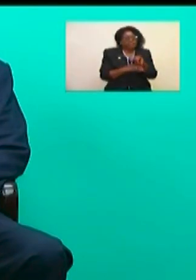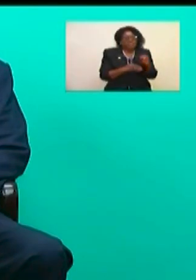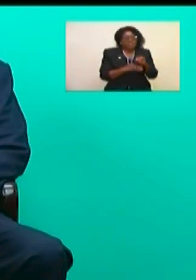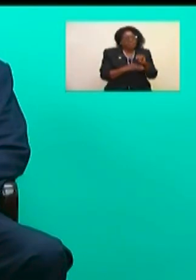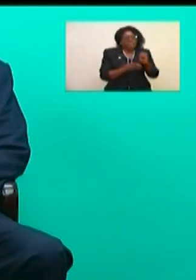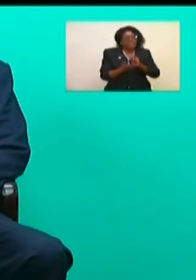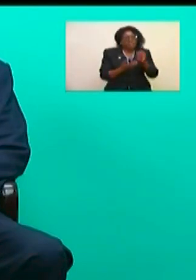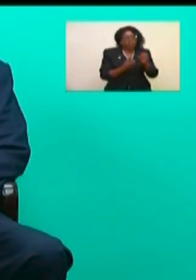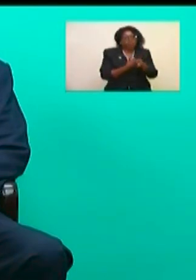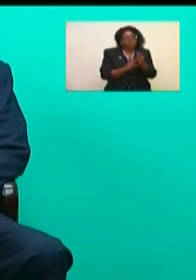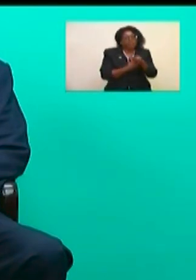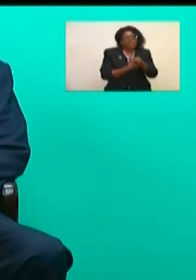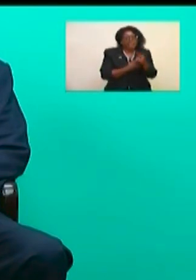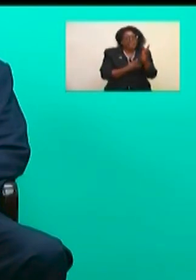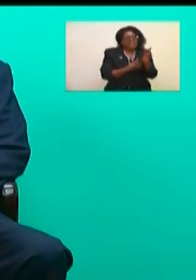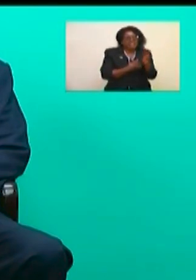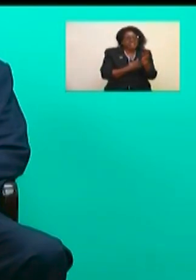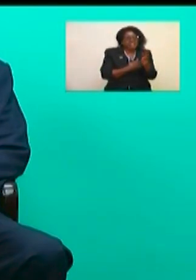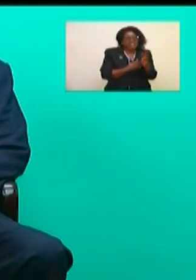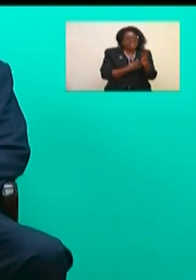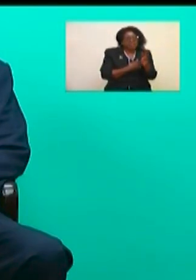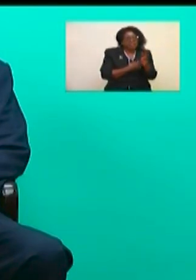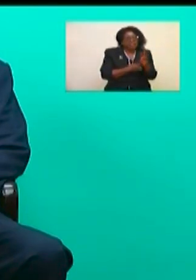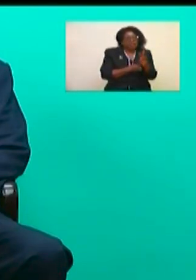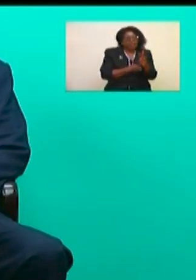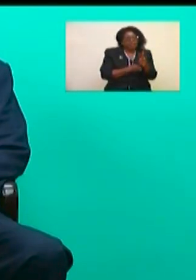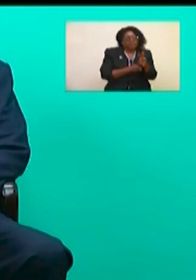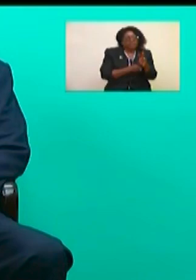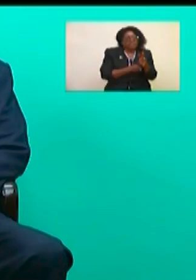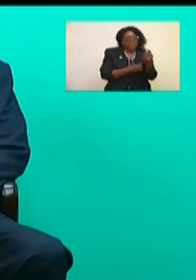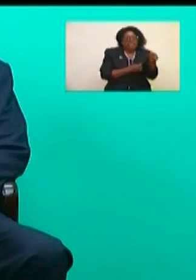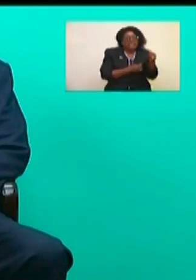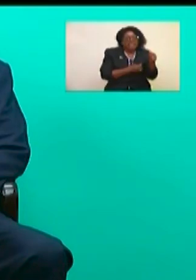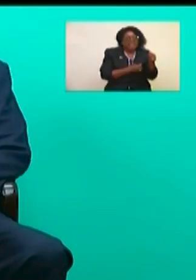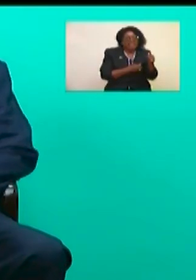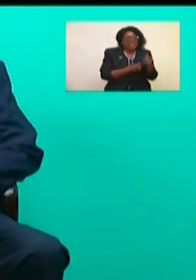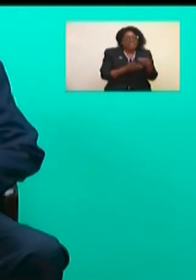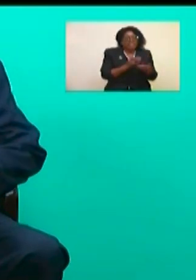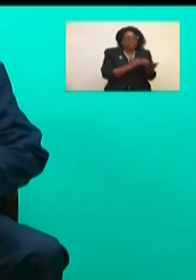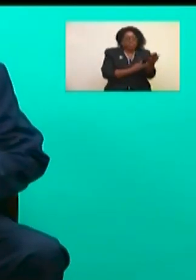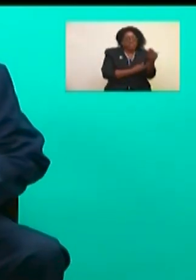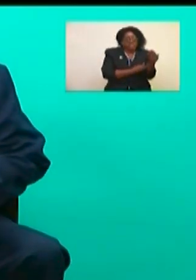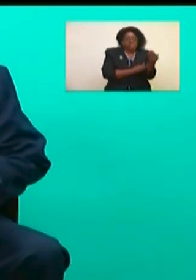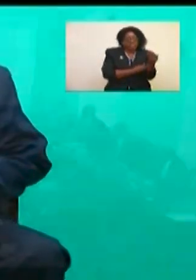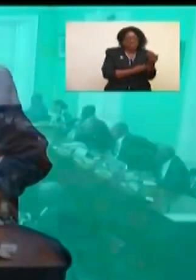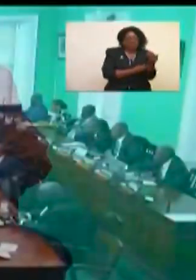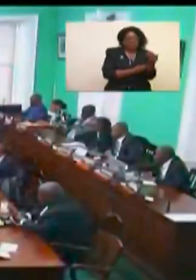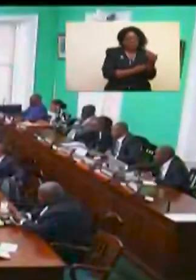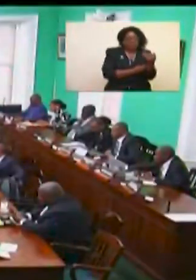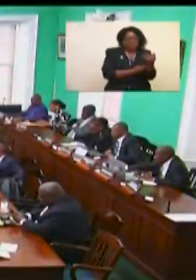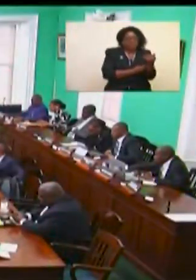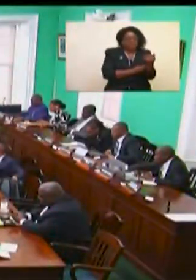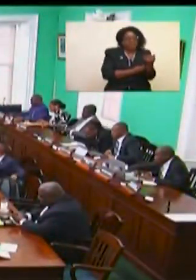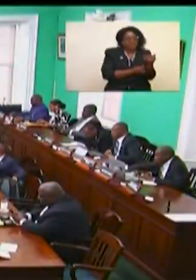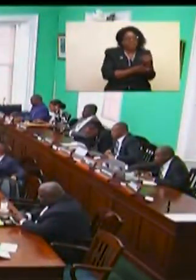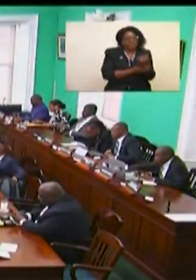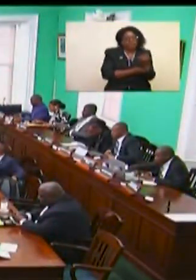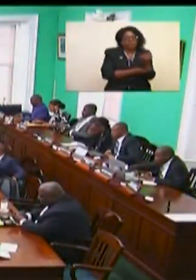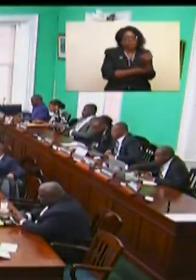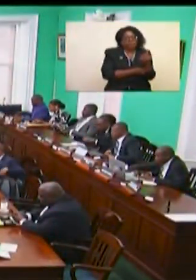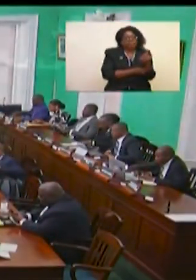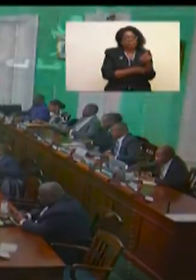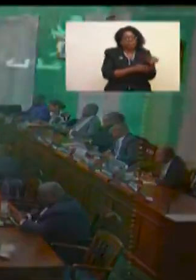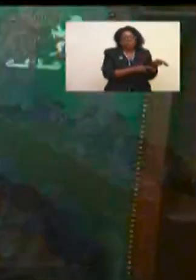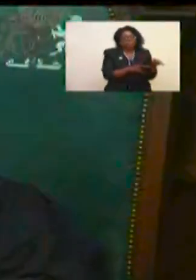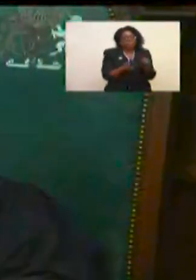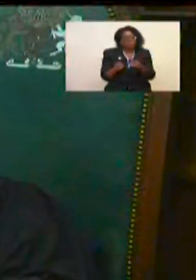June 26th at 10 a.m. Thank you, Honorable Members. It has been moved